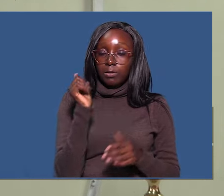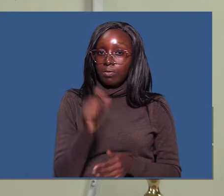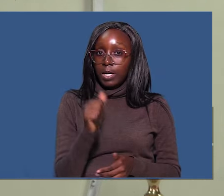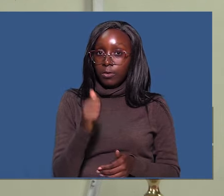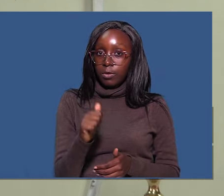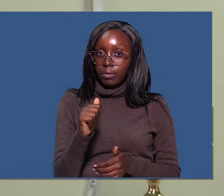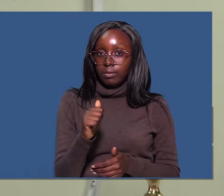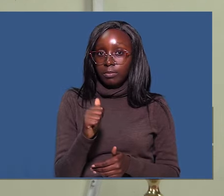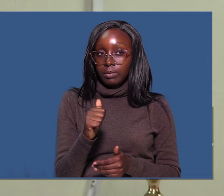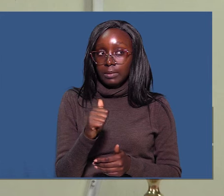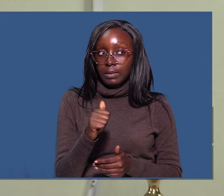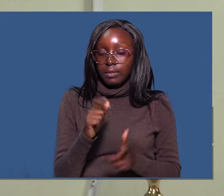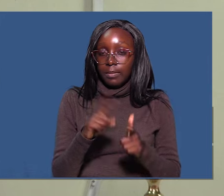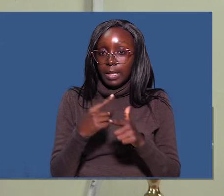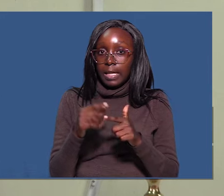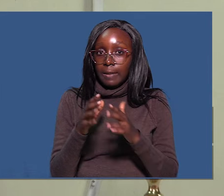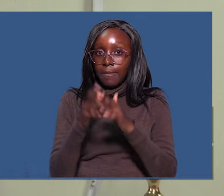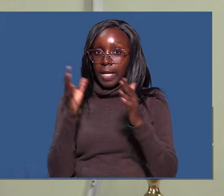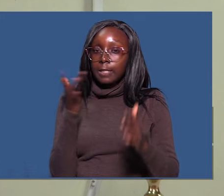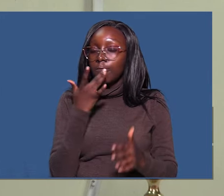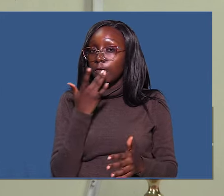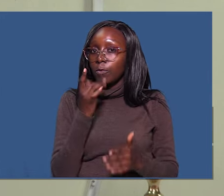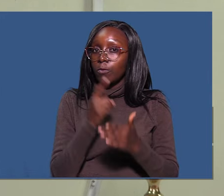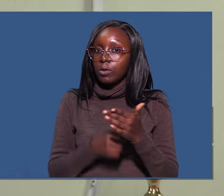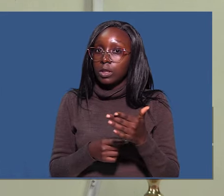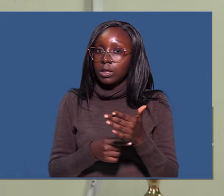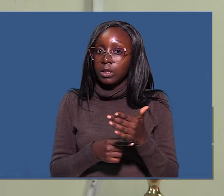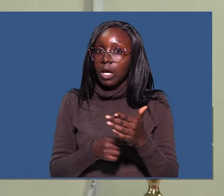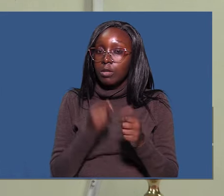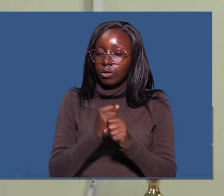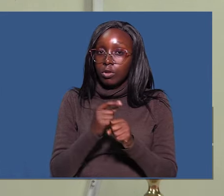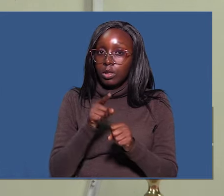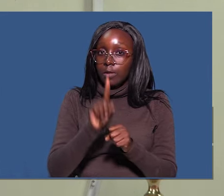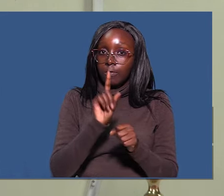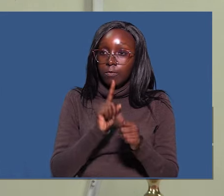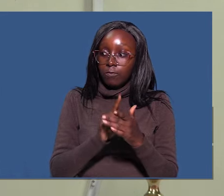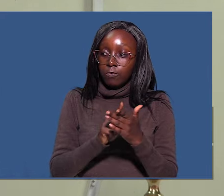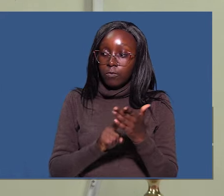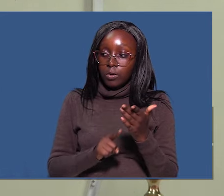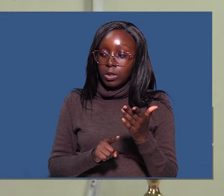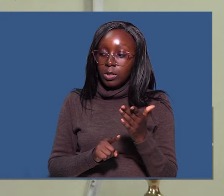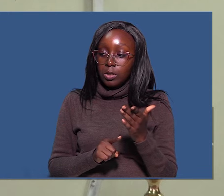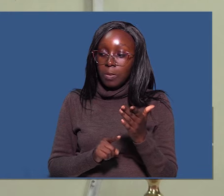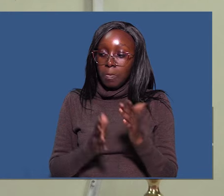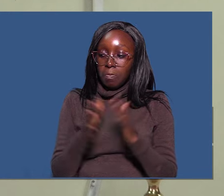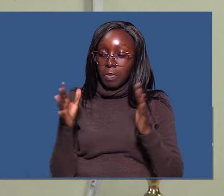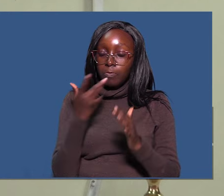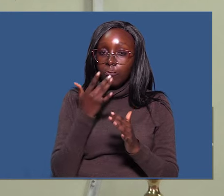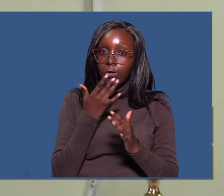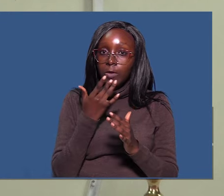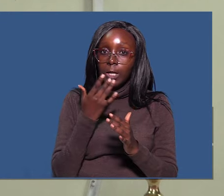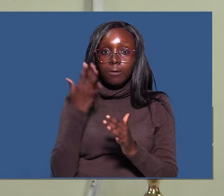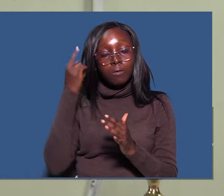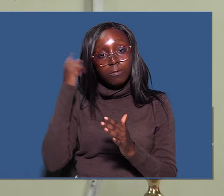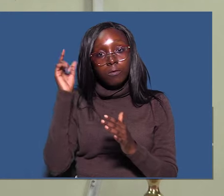your life to Christ, and the greatest favor that you can do to yourself, the greatest favor that you can do to God's kingdom, the greatest